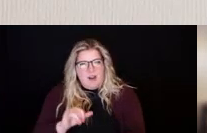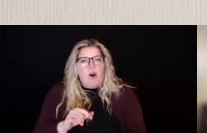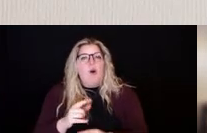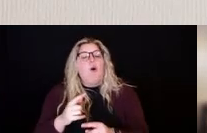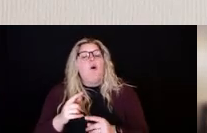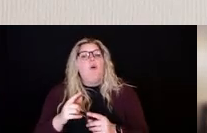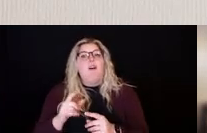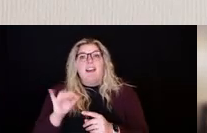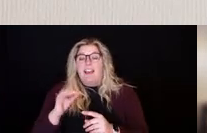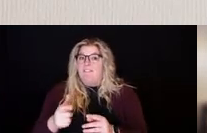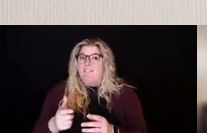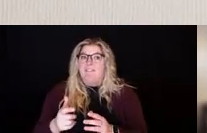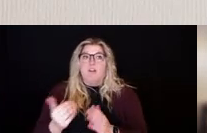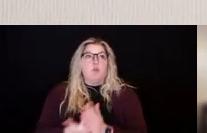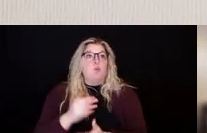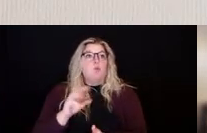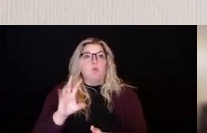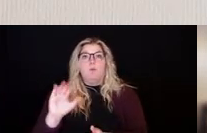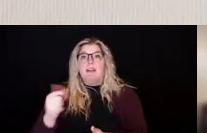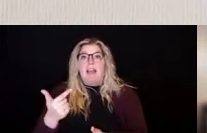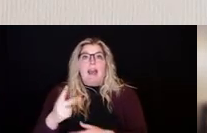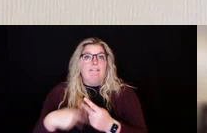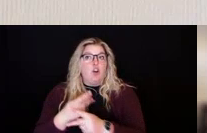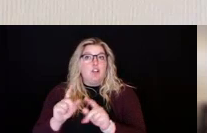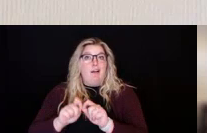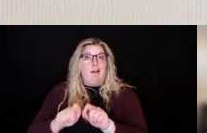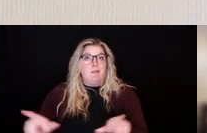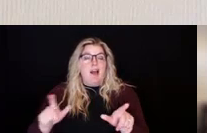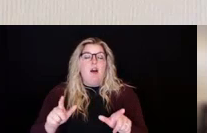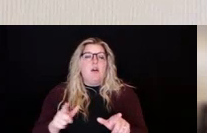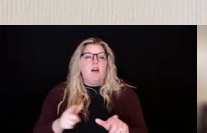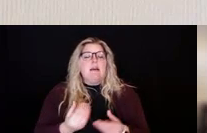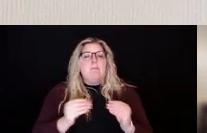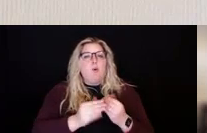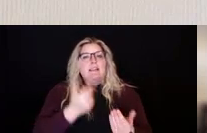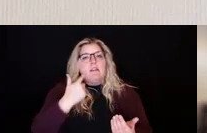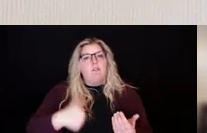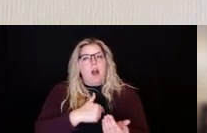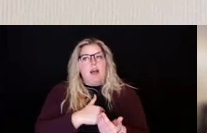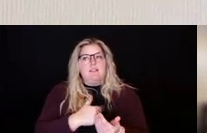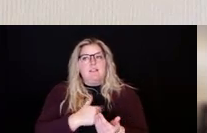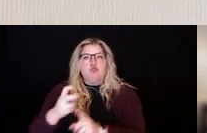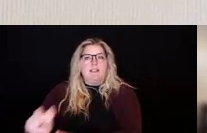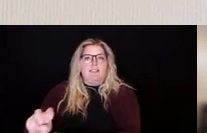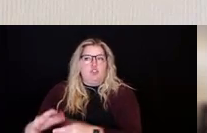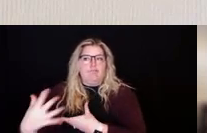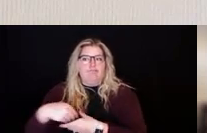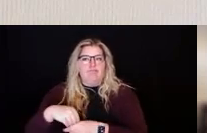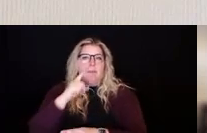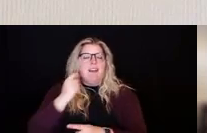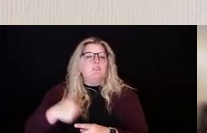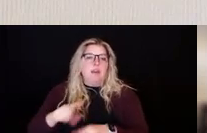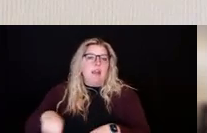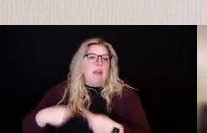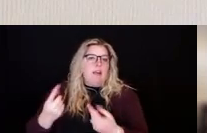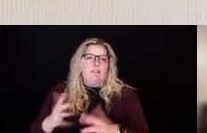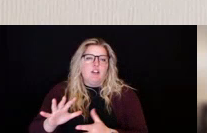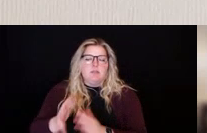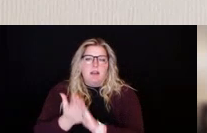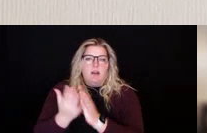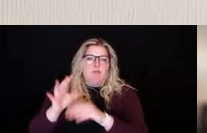to a new WCAG version and adopt those new criteria because we've built that familiarity.